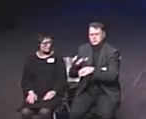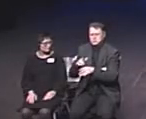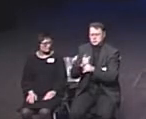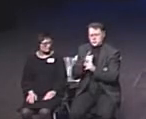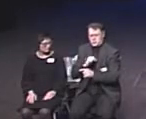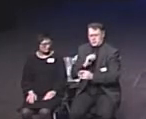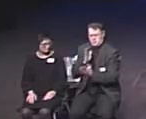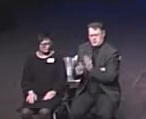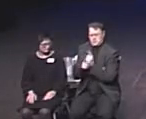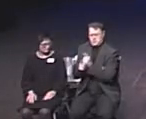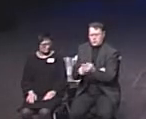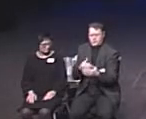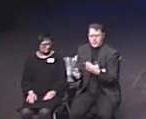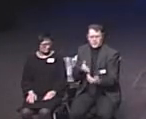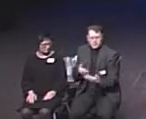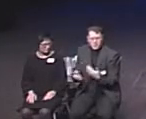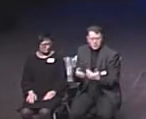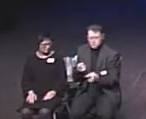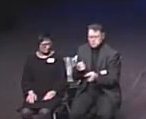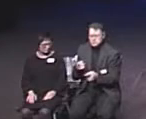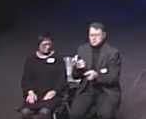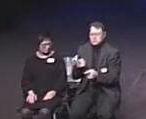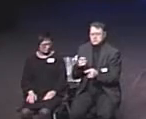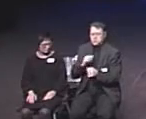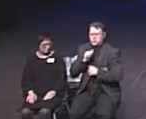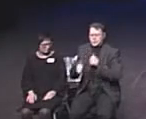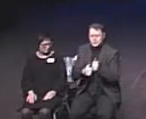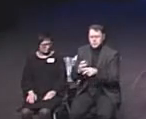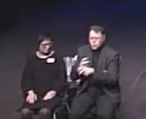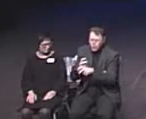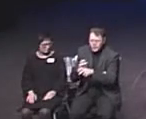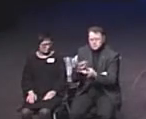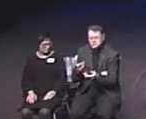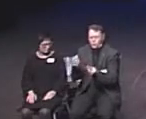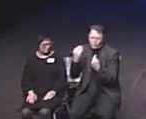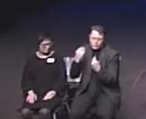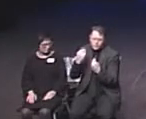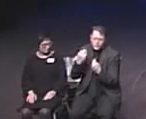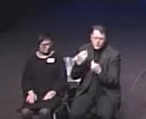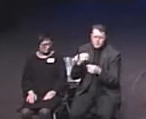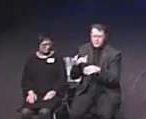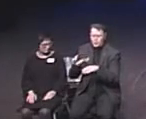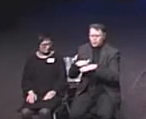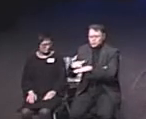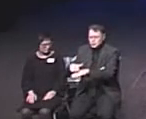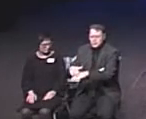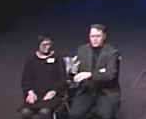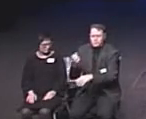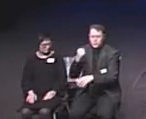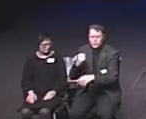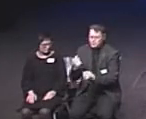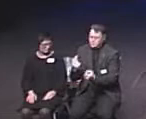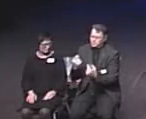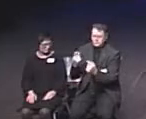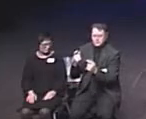doing and you learn by taking part in experiences, and it is tactile and it